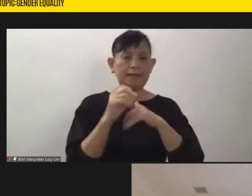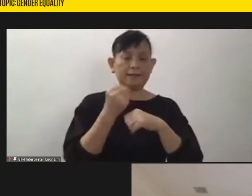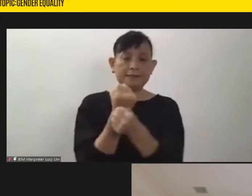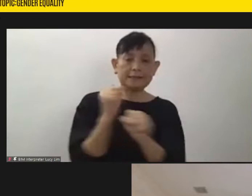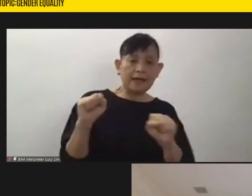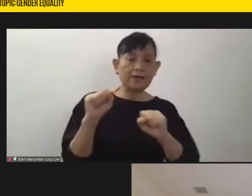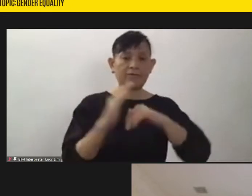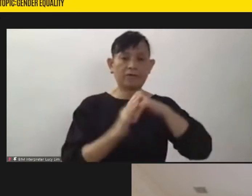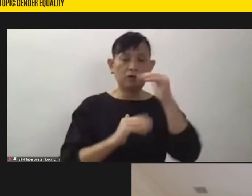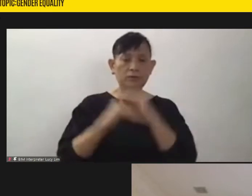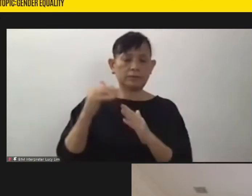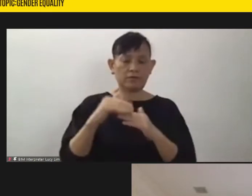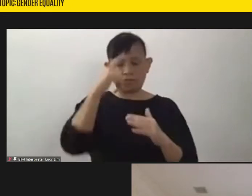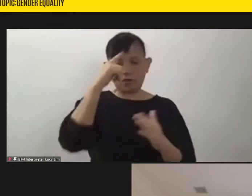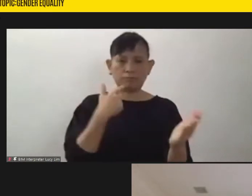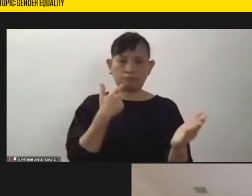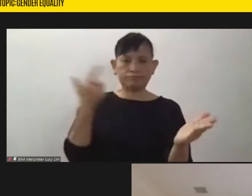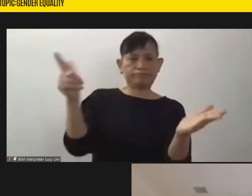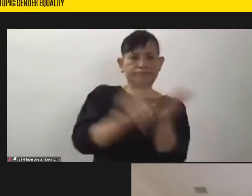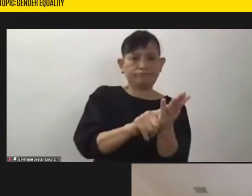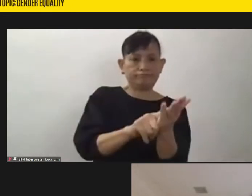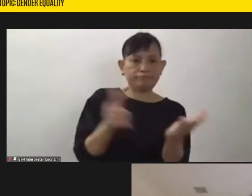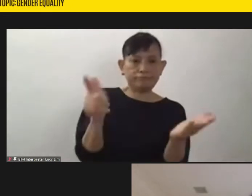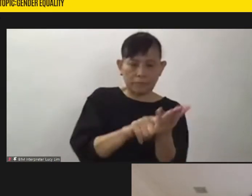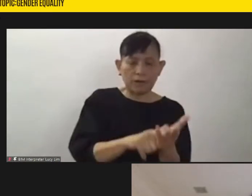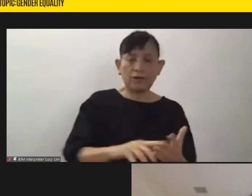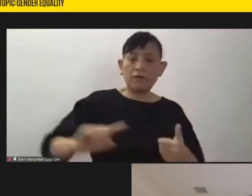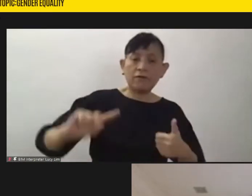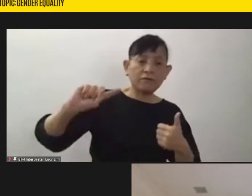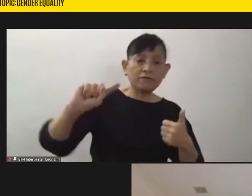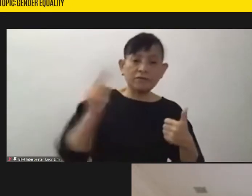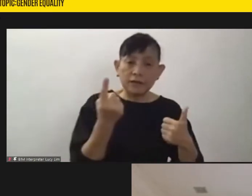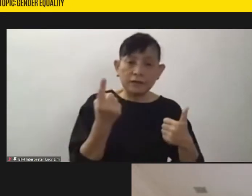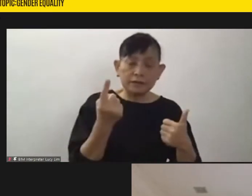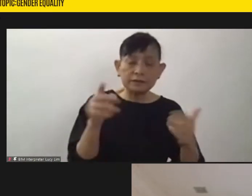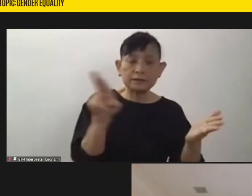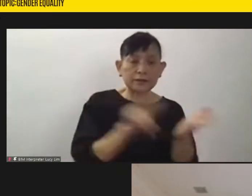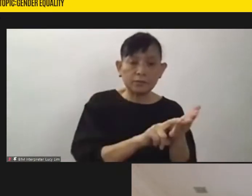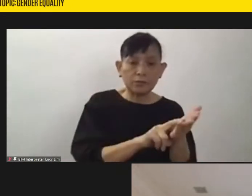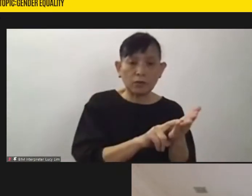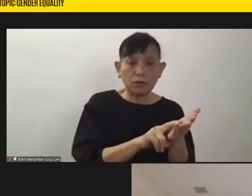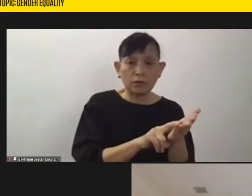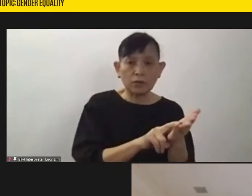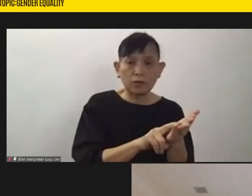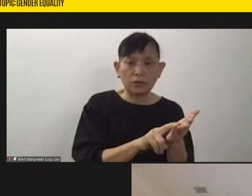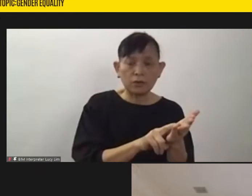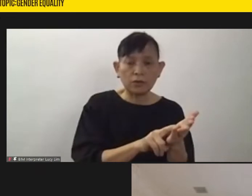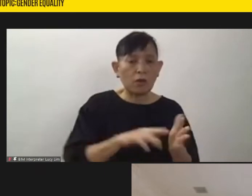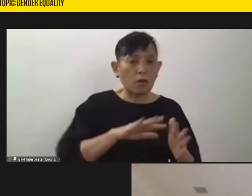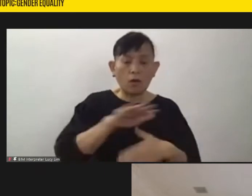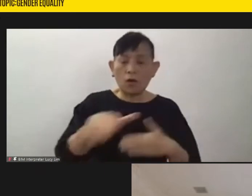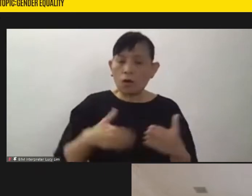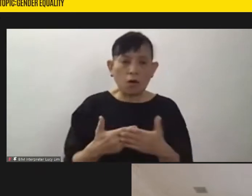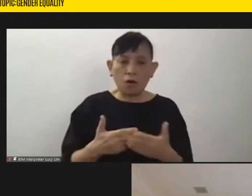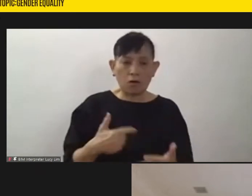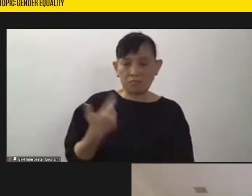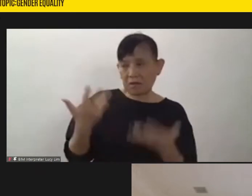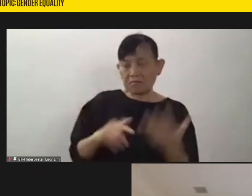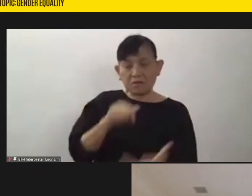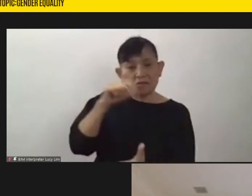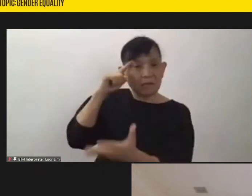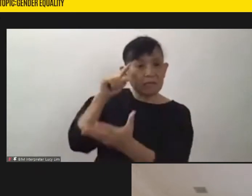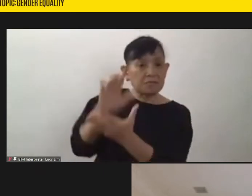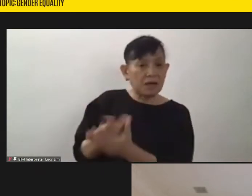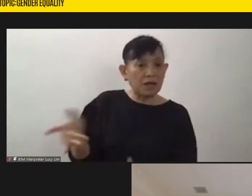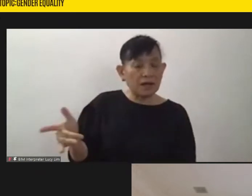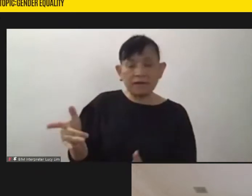report. And if, let's just say, the first step is for them to report and like suddenly everyone doesn't believe them, and there's no one